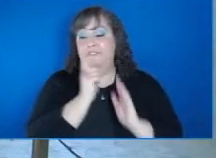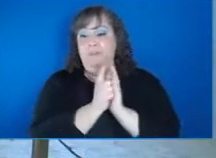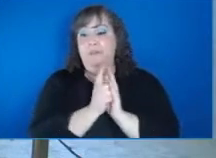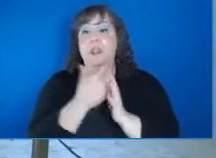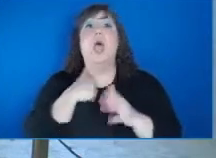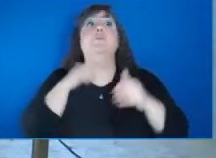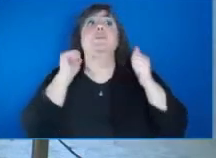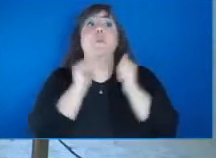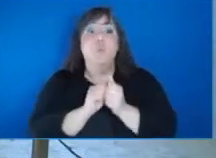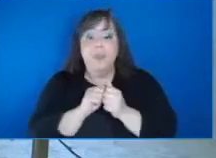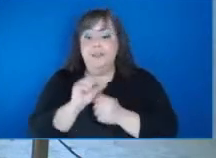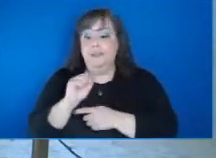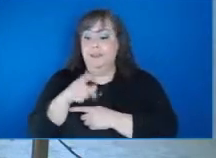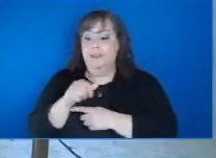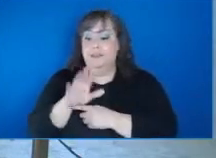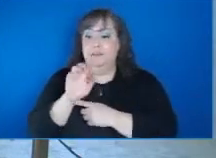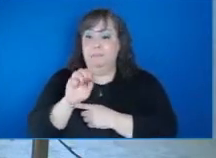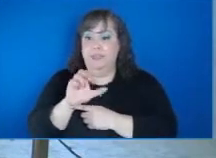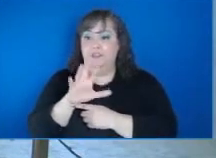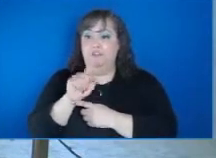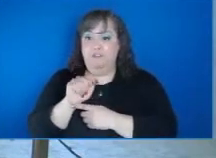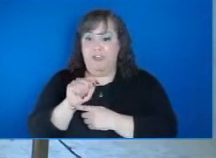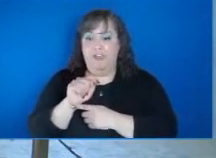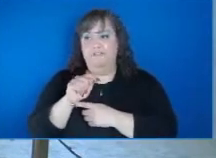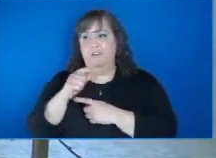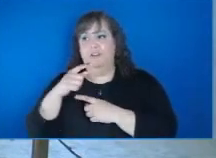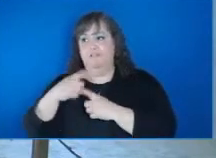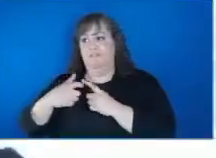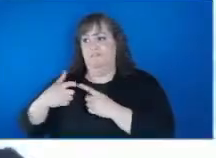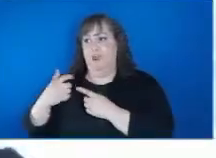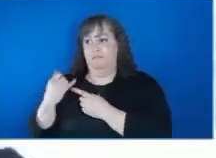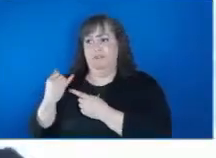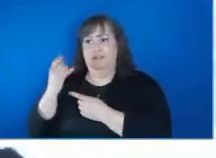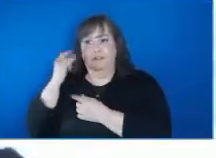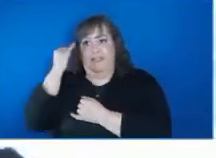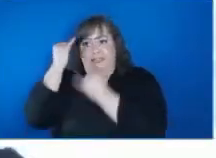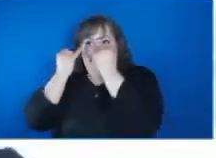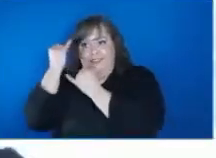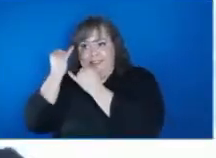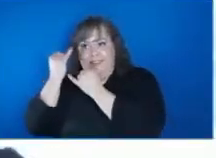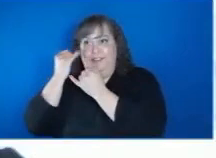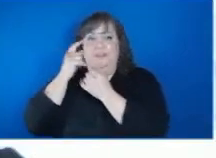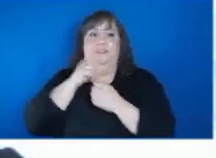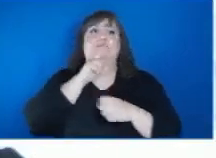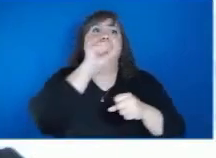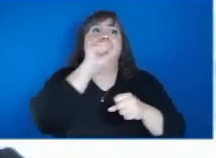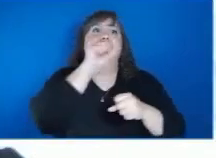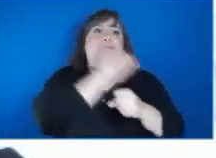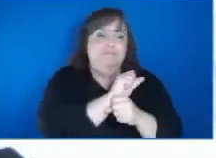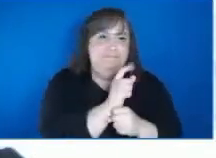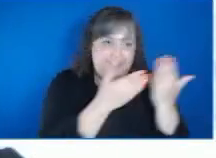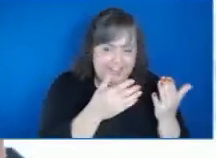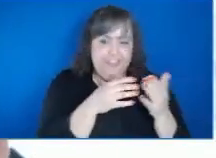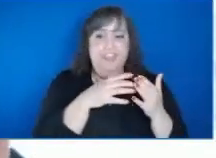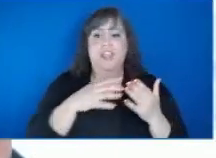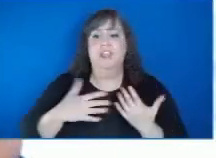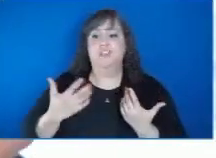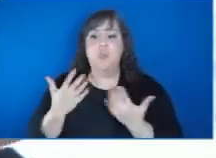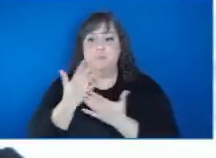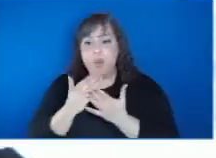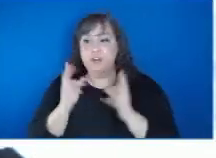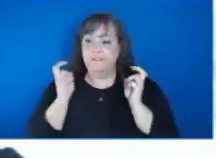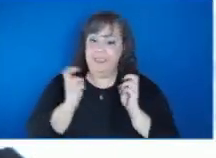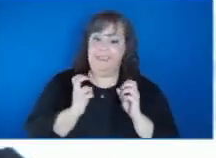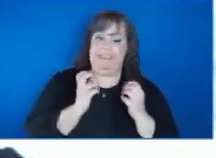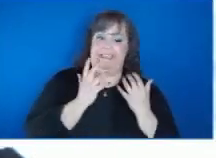its youth until its adulthood. And part of integration and testing was testing it. So after